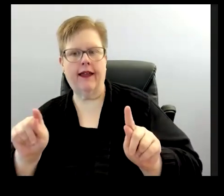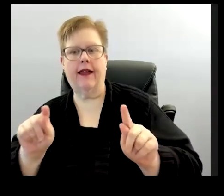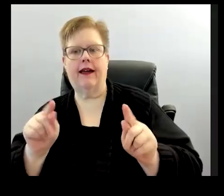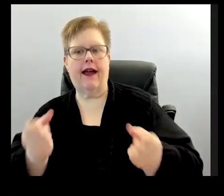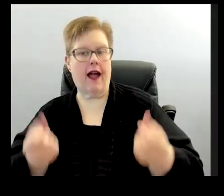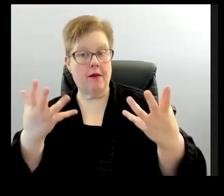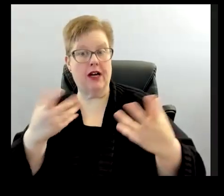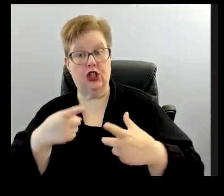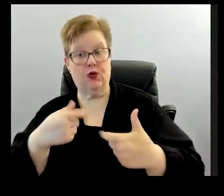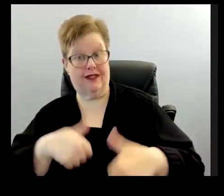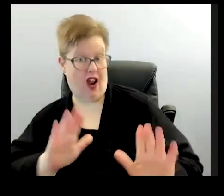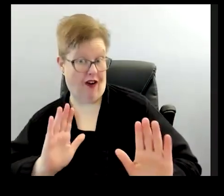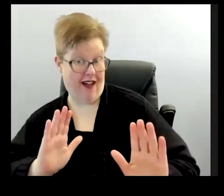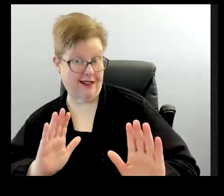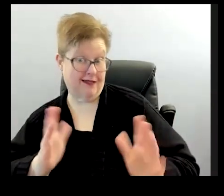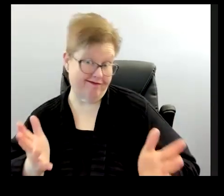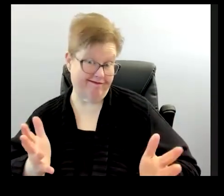how much are you sacrificing?